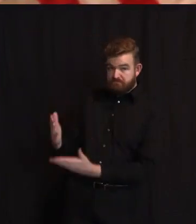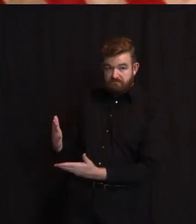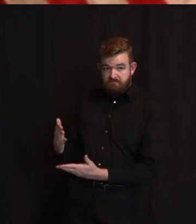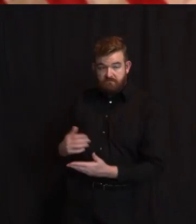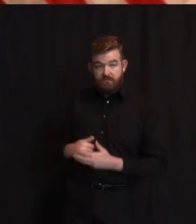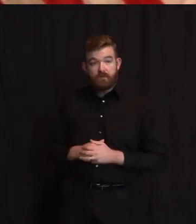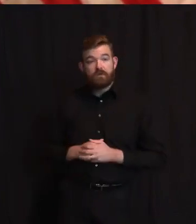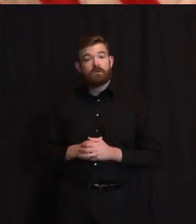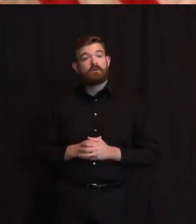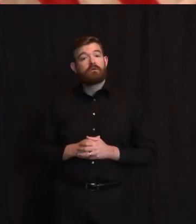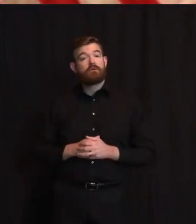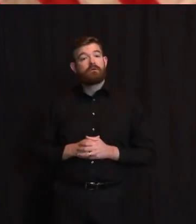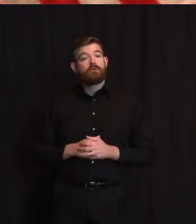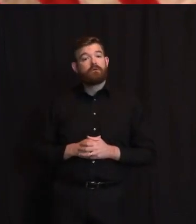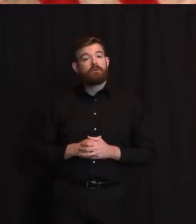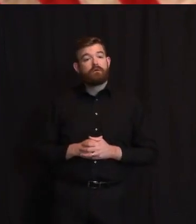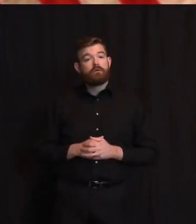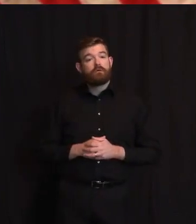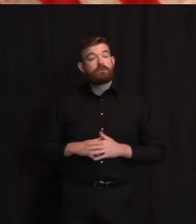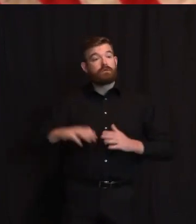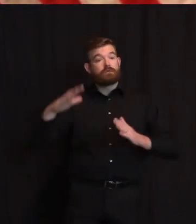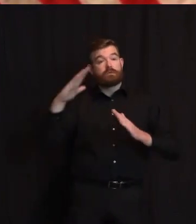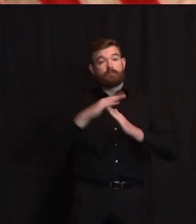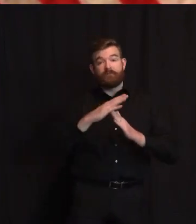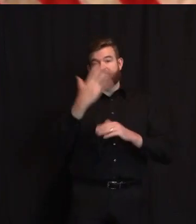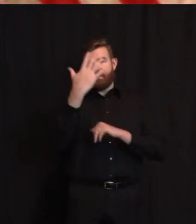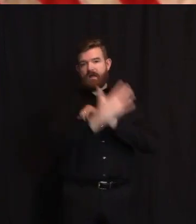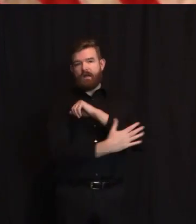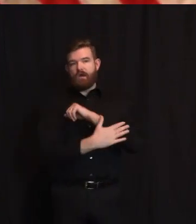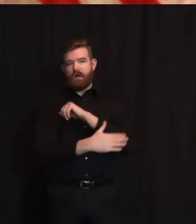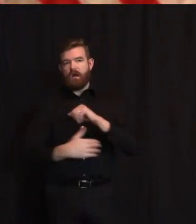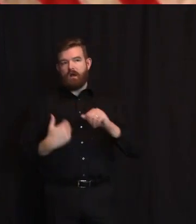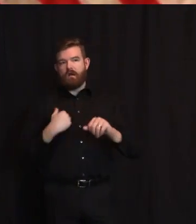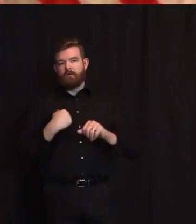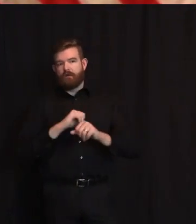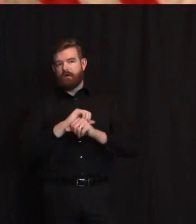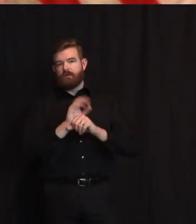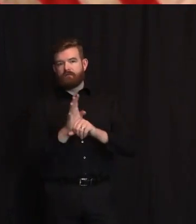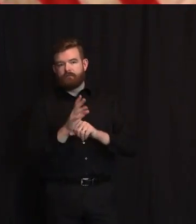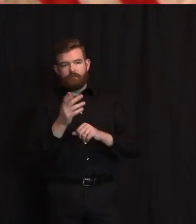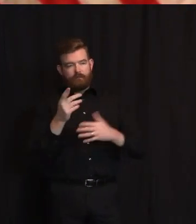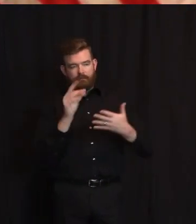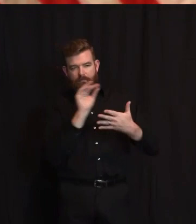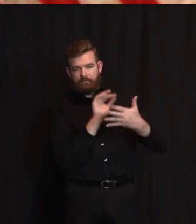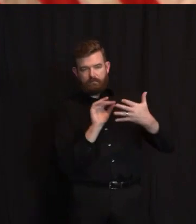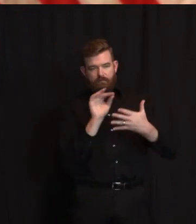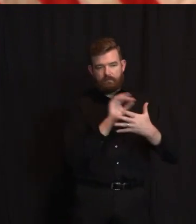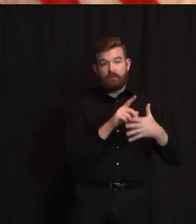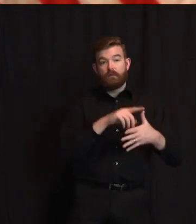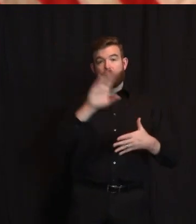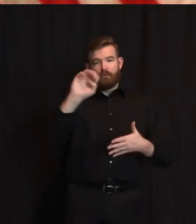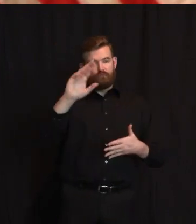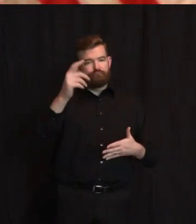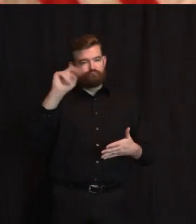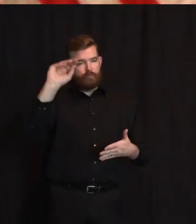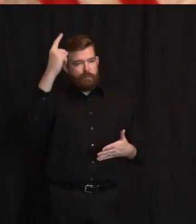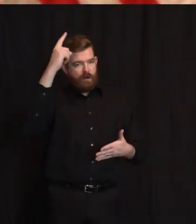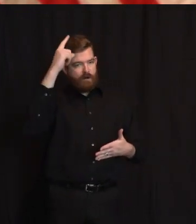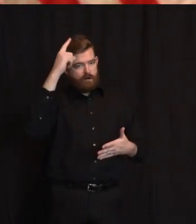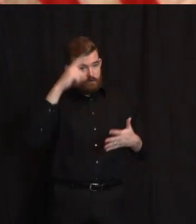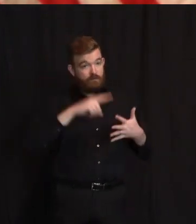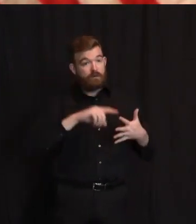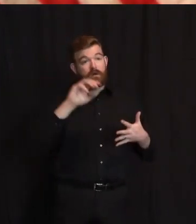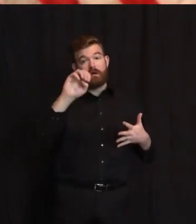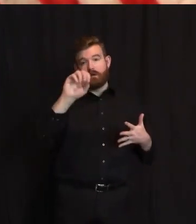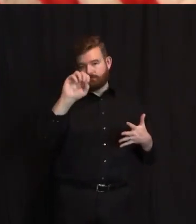Top 5 counties, a little bit of a shift in terms of total number of positive cases. Bergen continues to be 1, Essex 2,